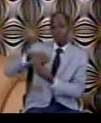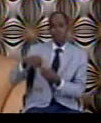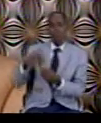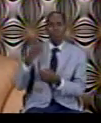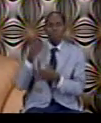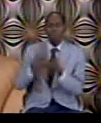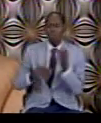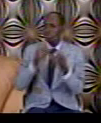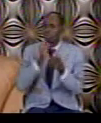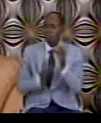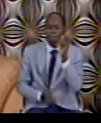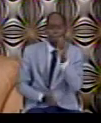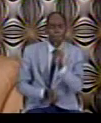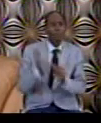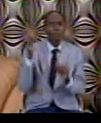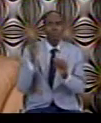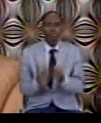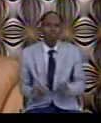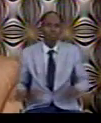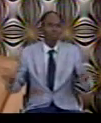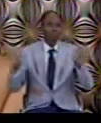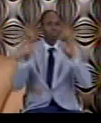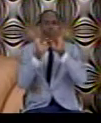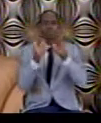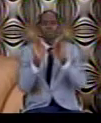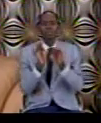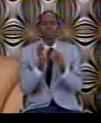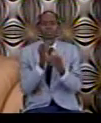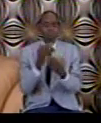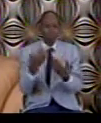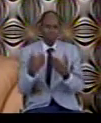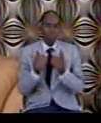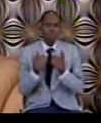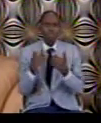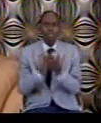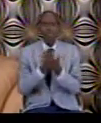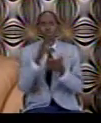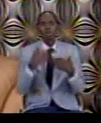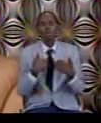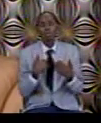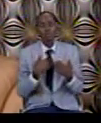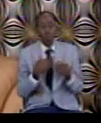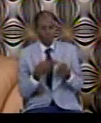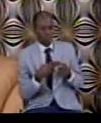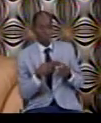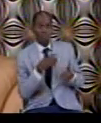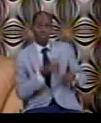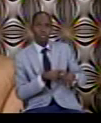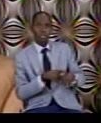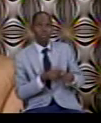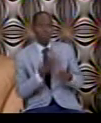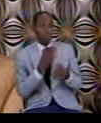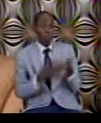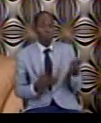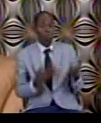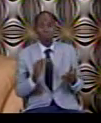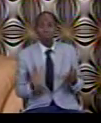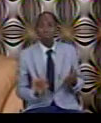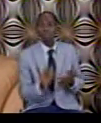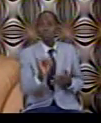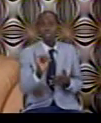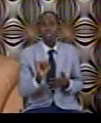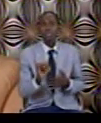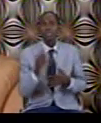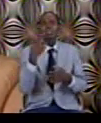precious possession? What are the possessions that you have? Temporal, some are eternal. The possession